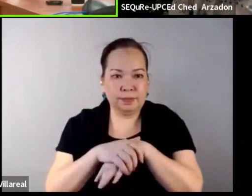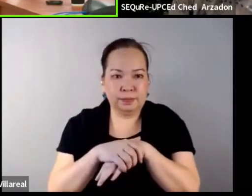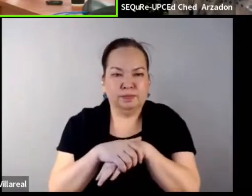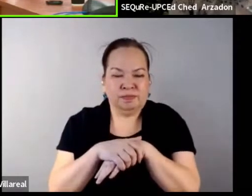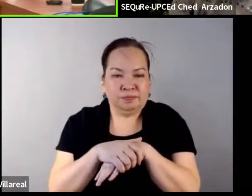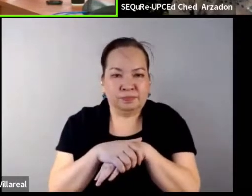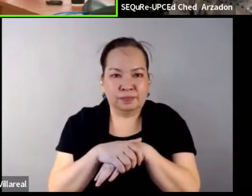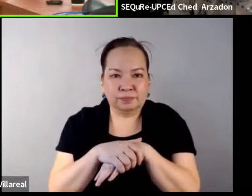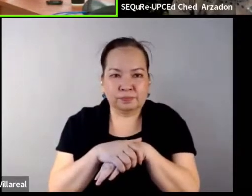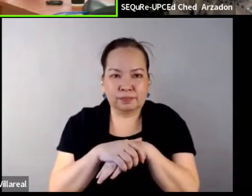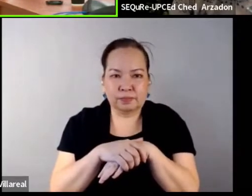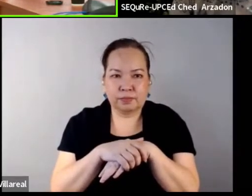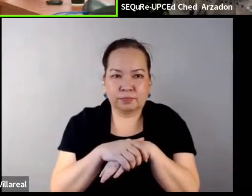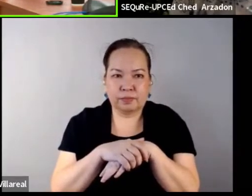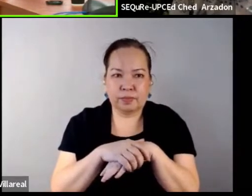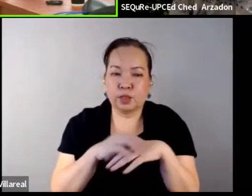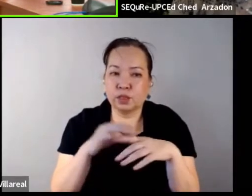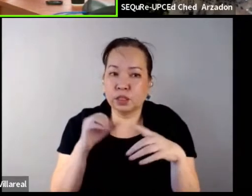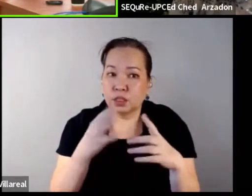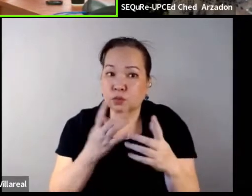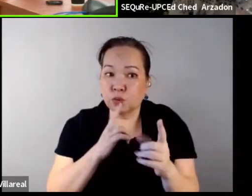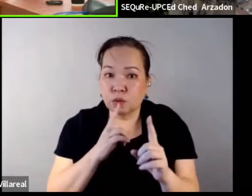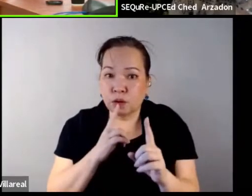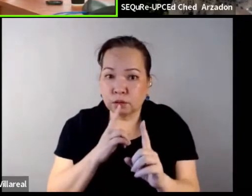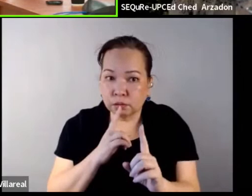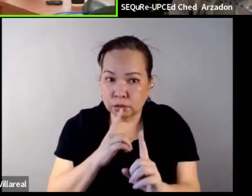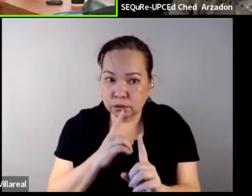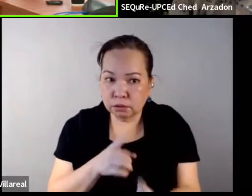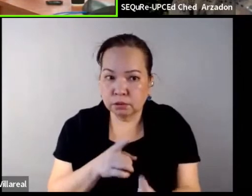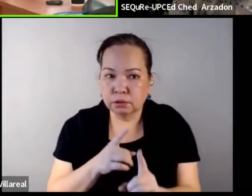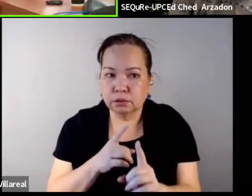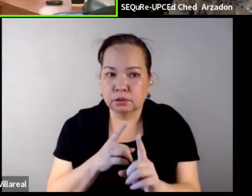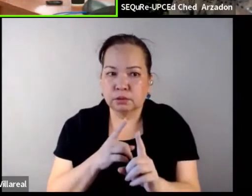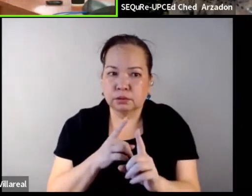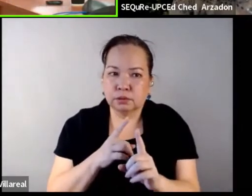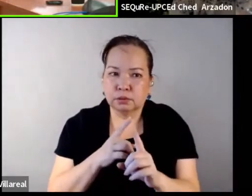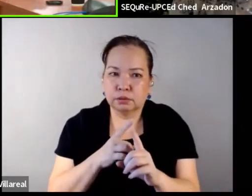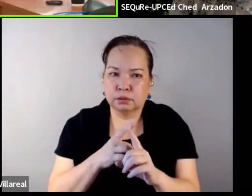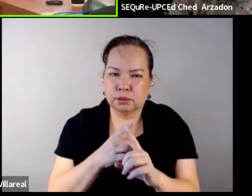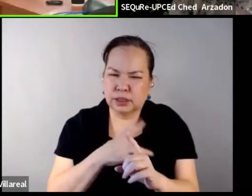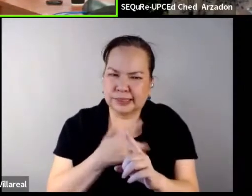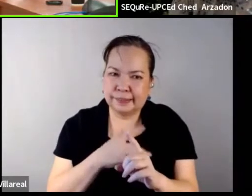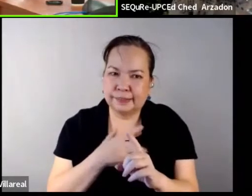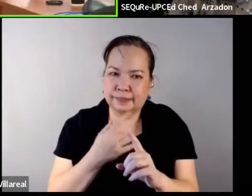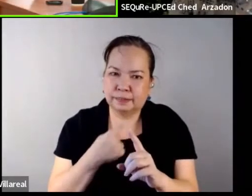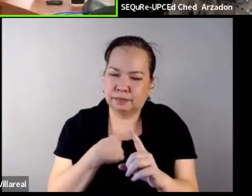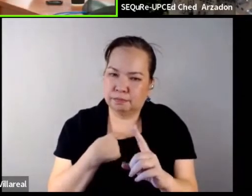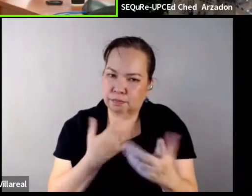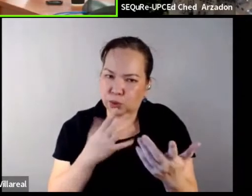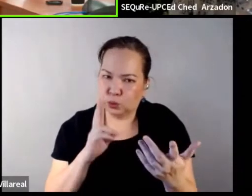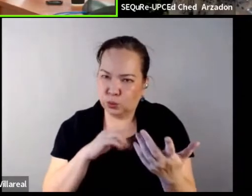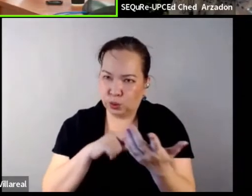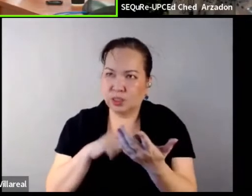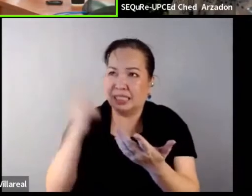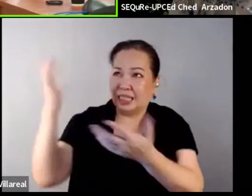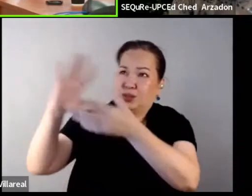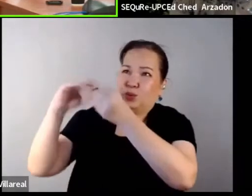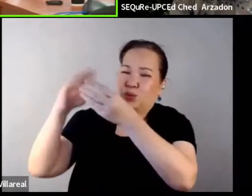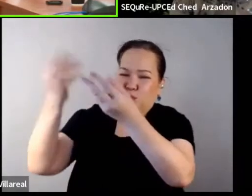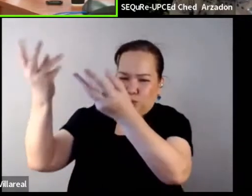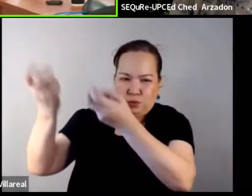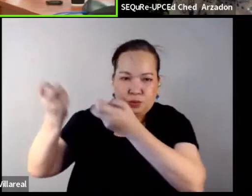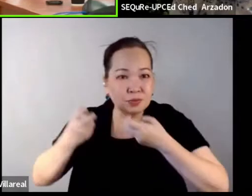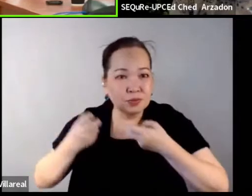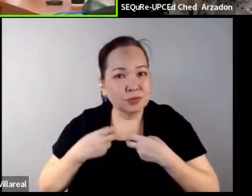again, when we say something po, I think yung basehan po namin is, yun ang kwento sa amin, yun ang sinabi sa